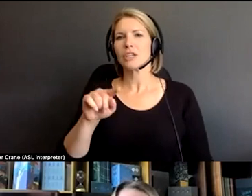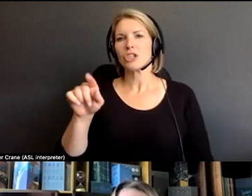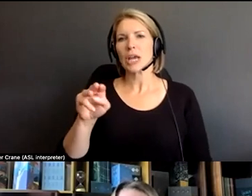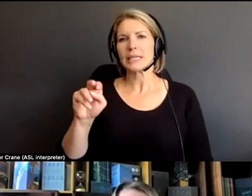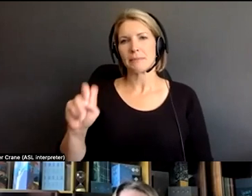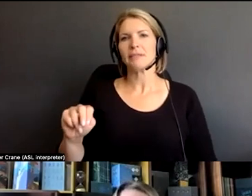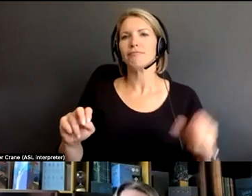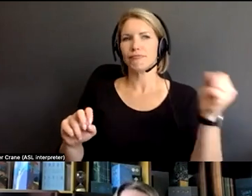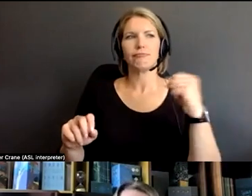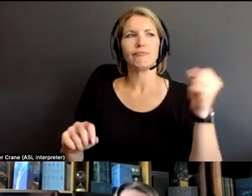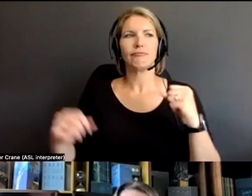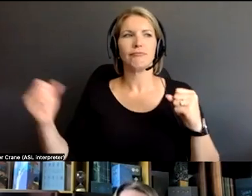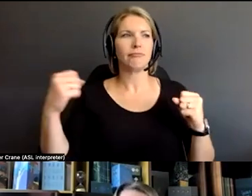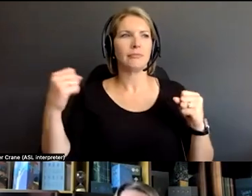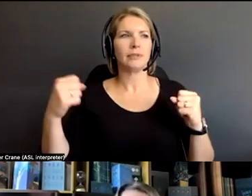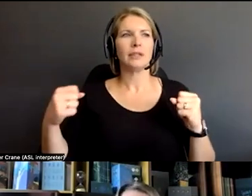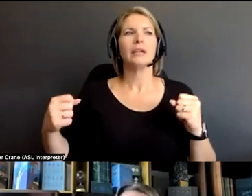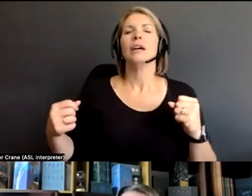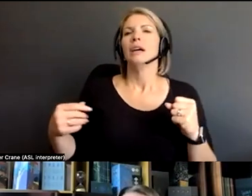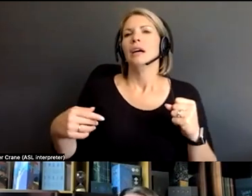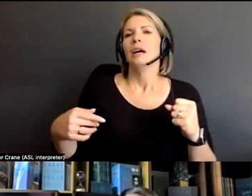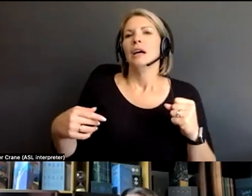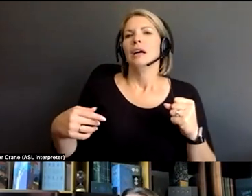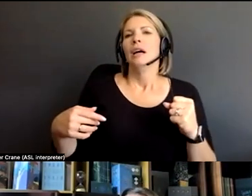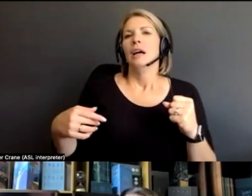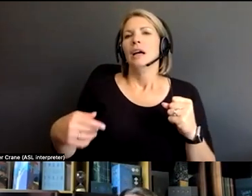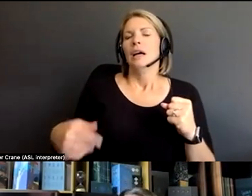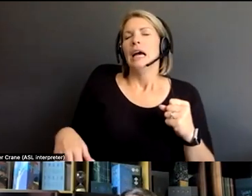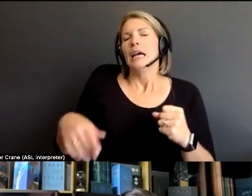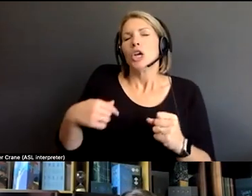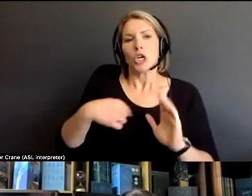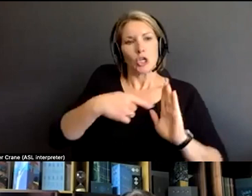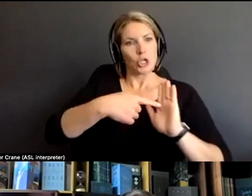telling. Like if you're going to tell something on the cover, you don't necessarily want to show it directly.